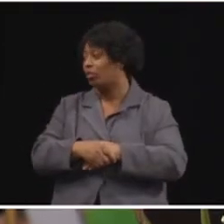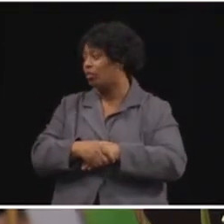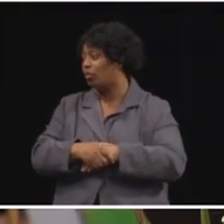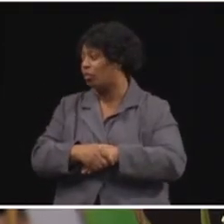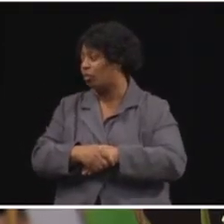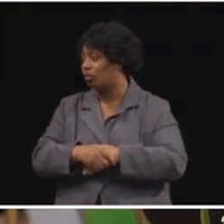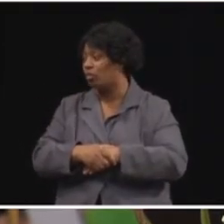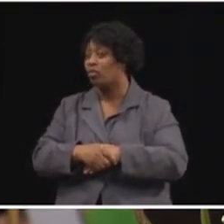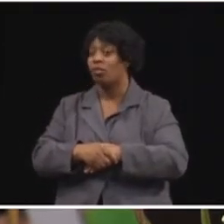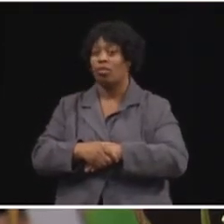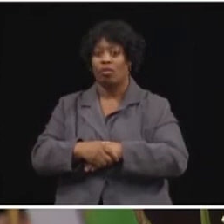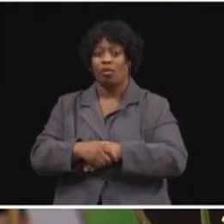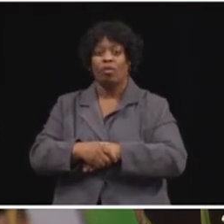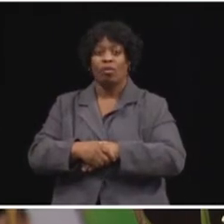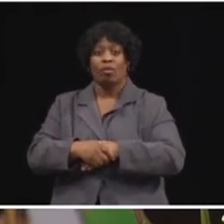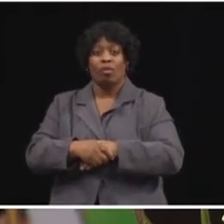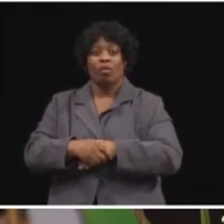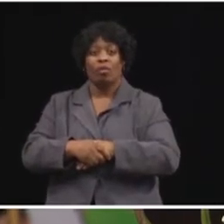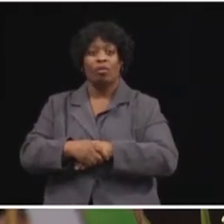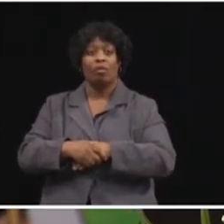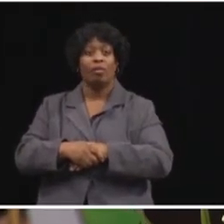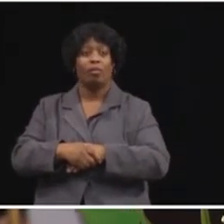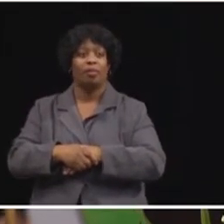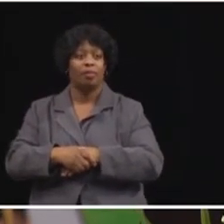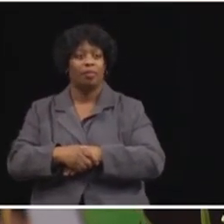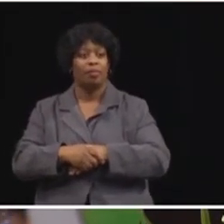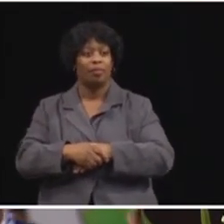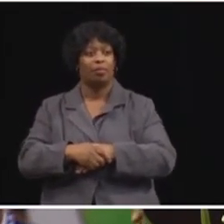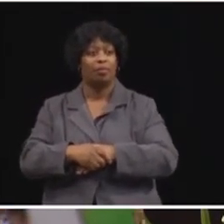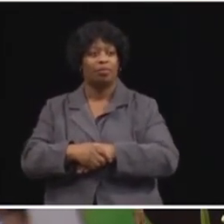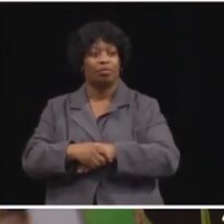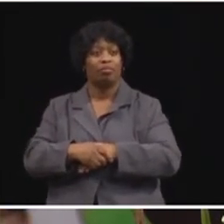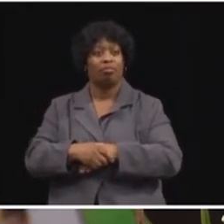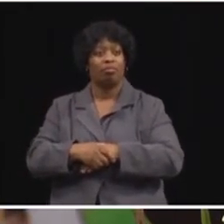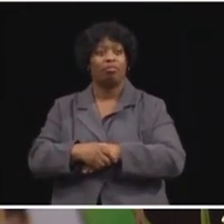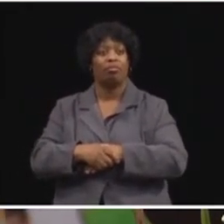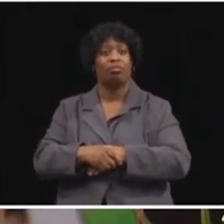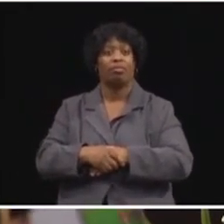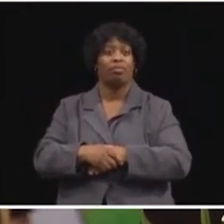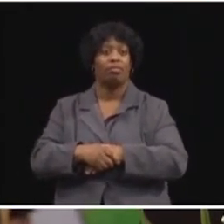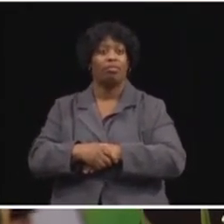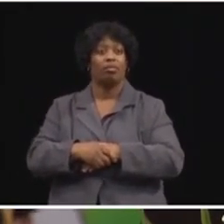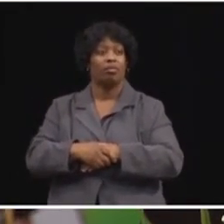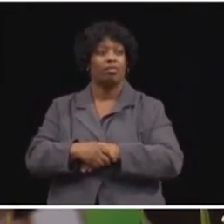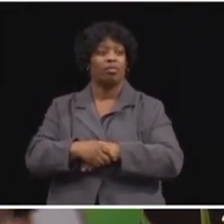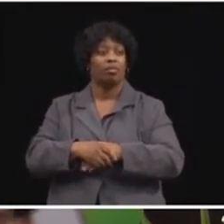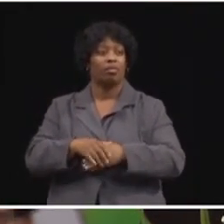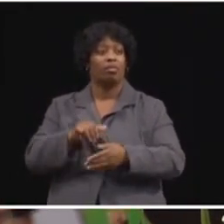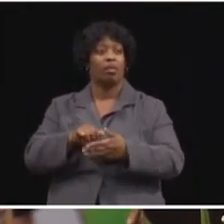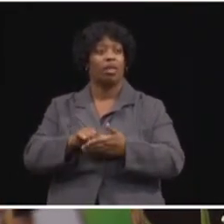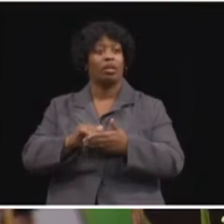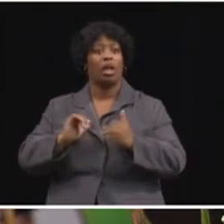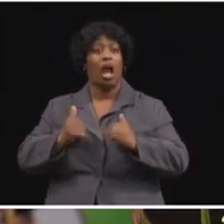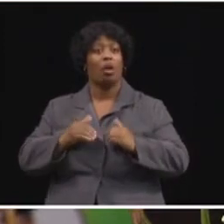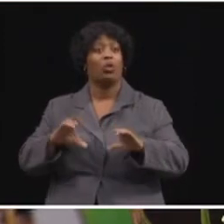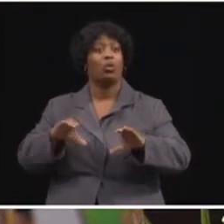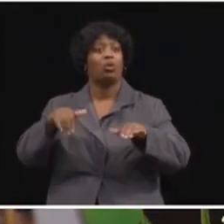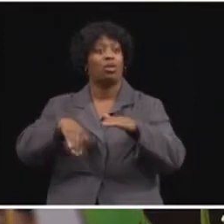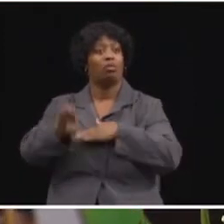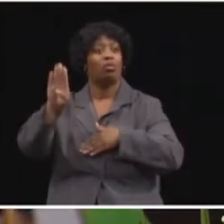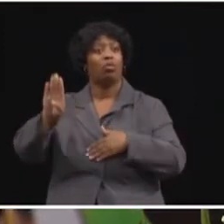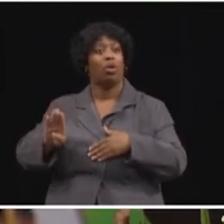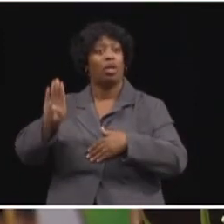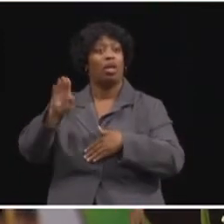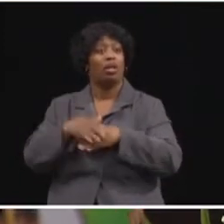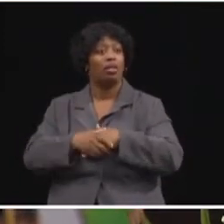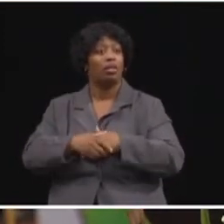You're here to rule. That's how we do it in tech. That's how we do it in Brooklyn. I don't know